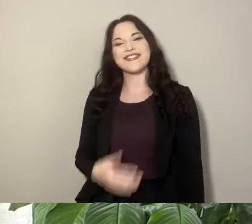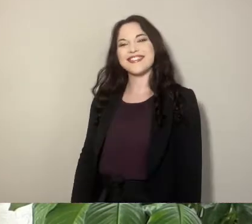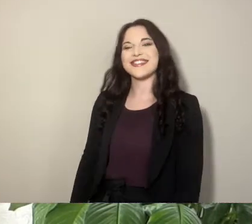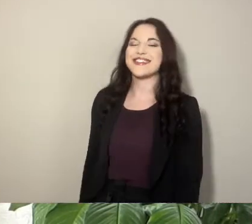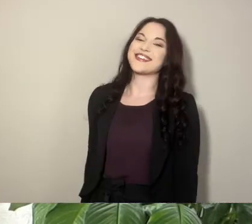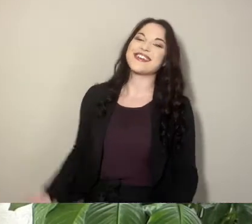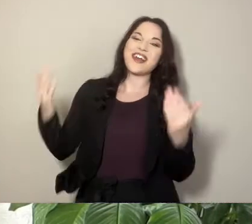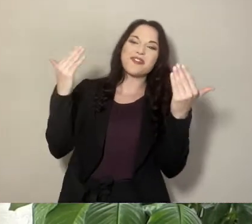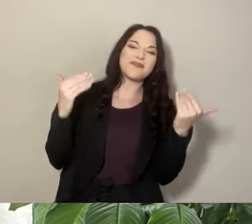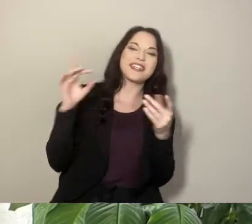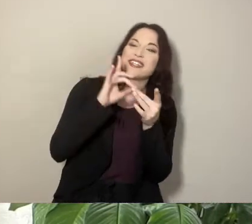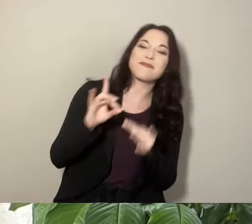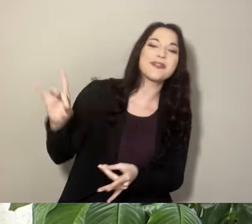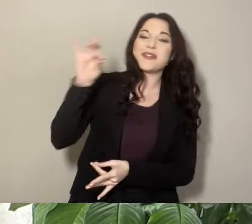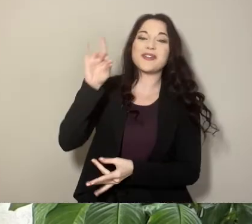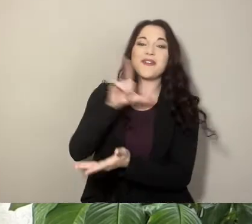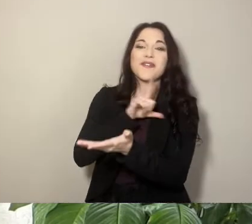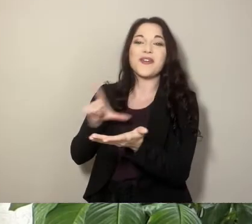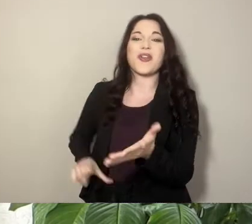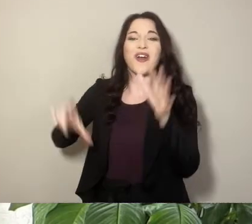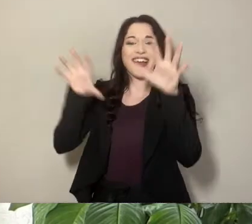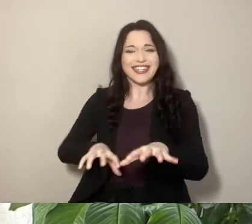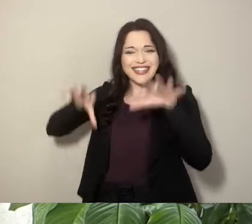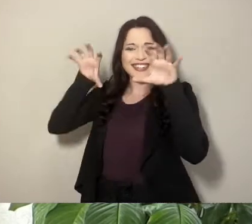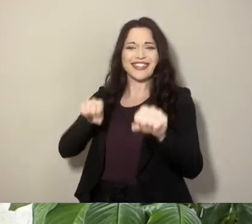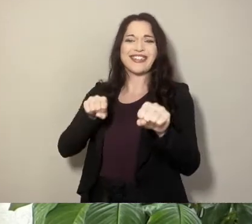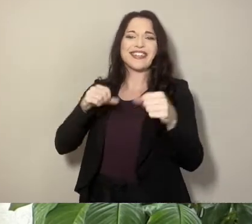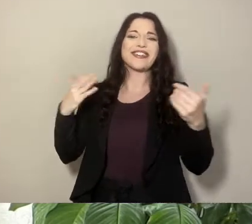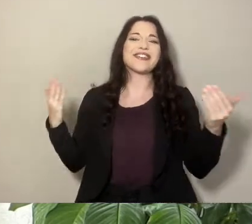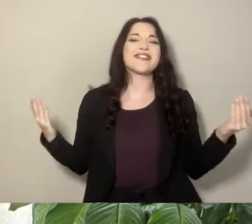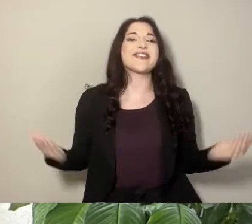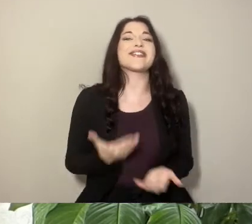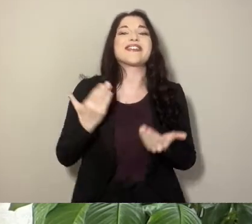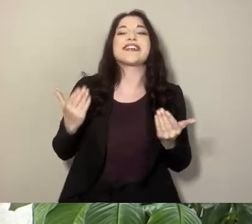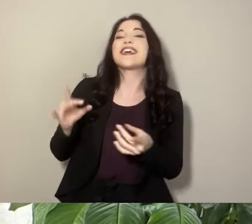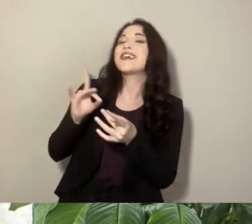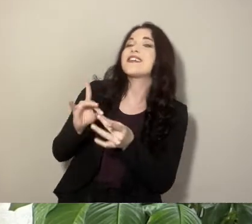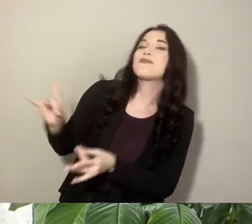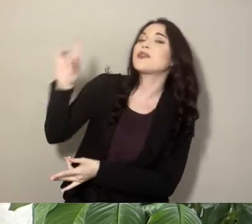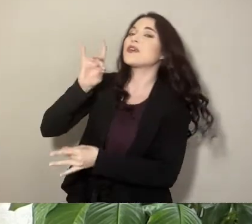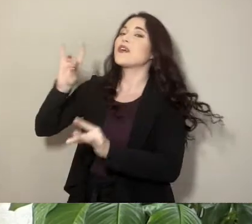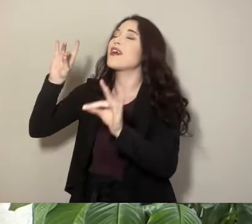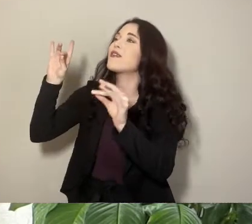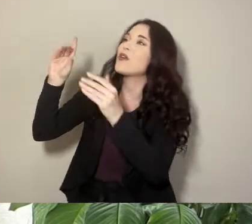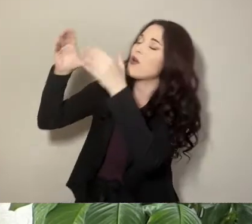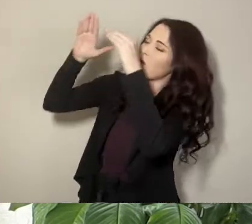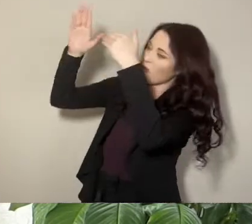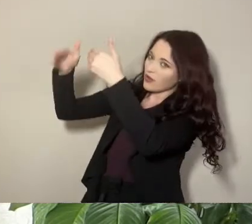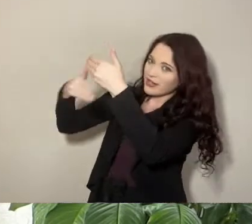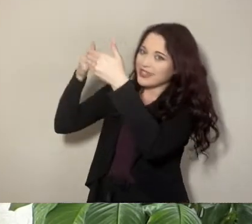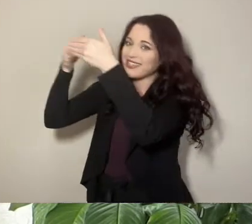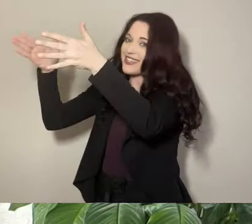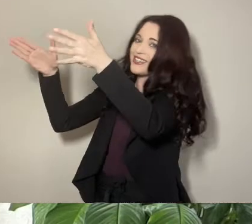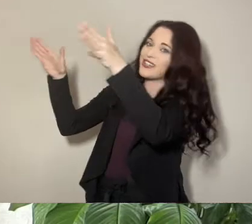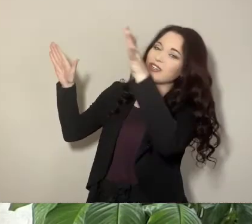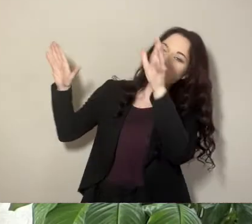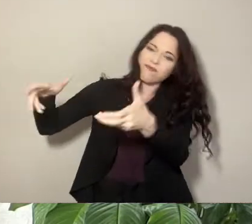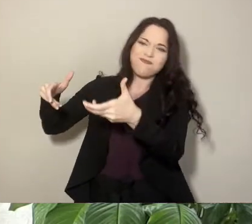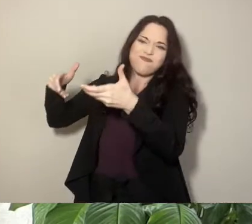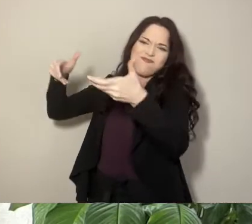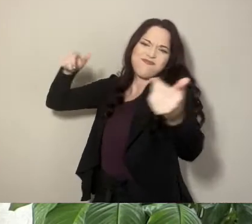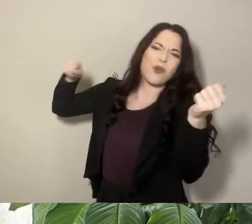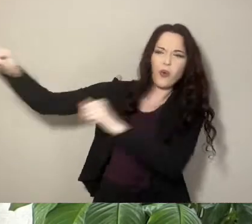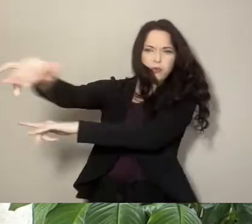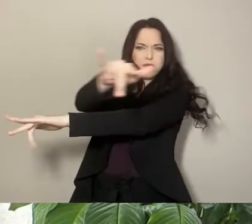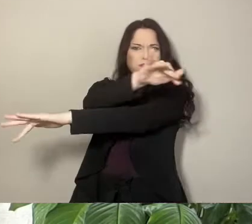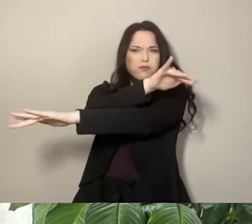Come on, the Spirit of the Lord. The Spirit of the Lord is here. The Spirit of the Lord is here. I